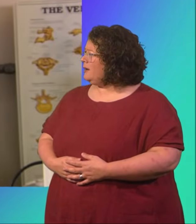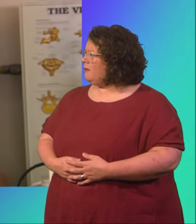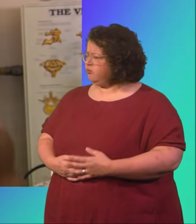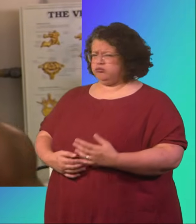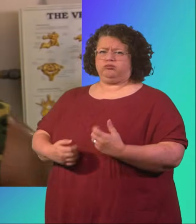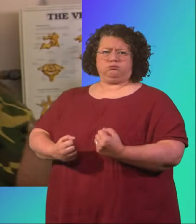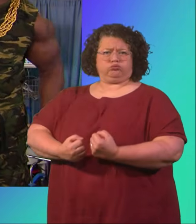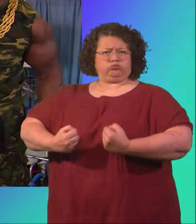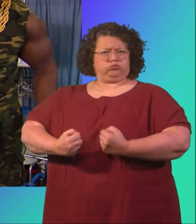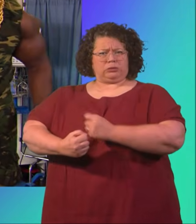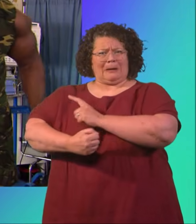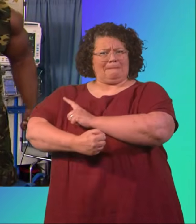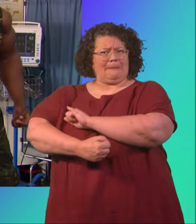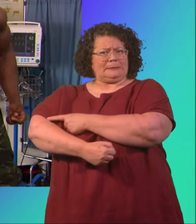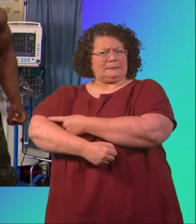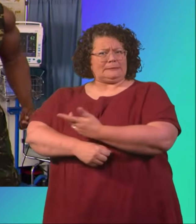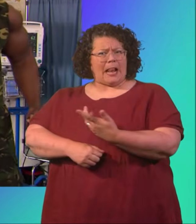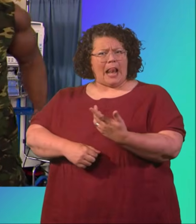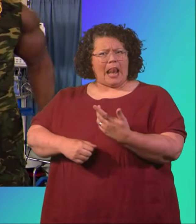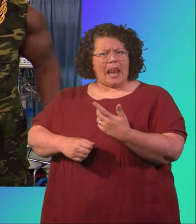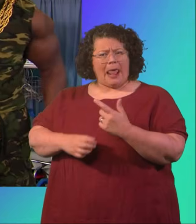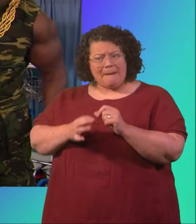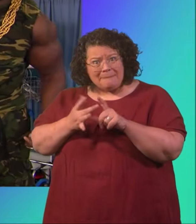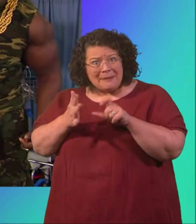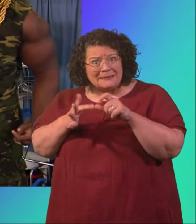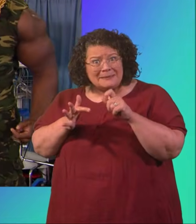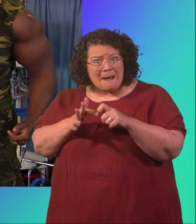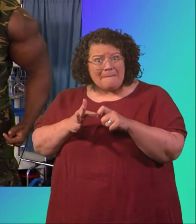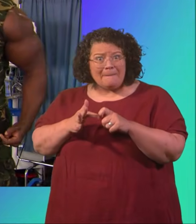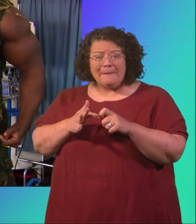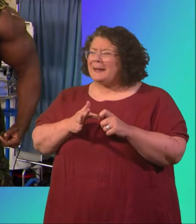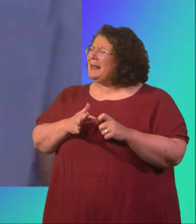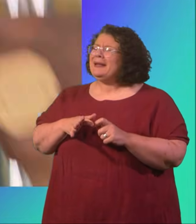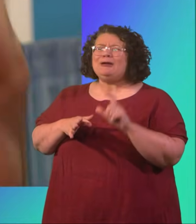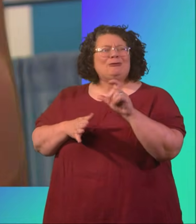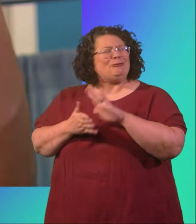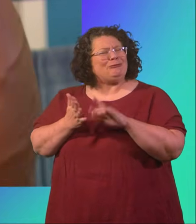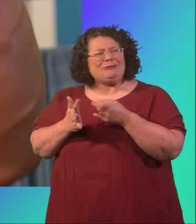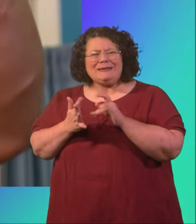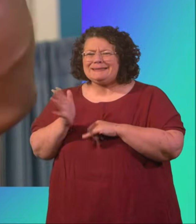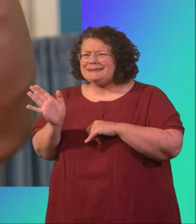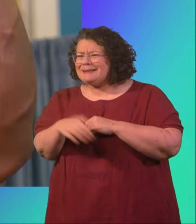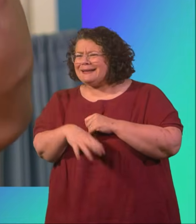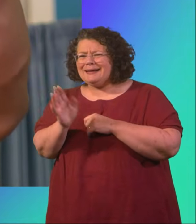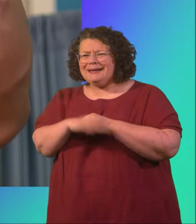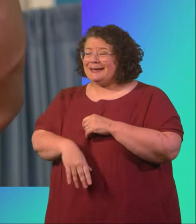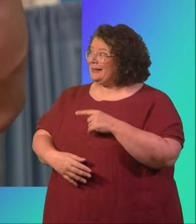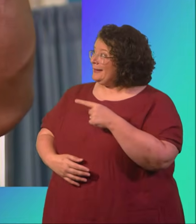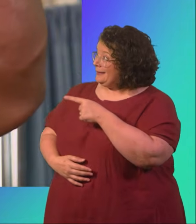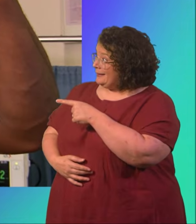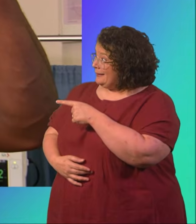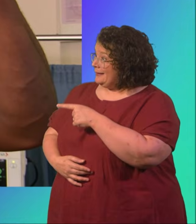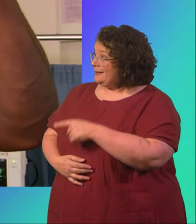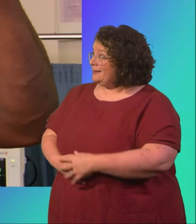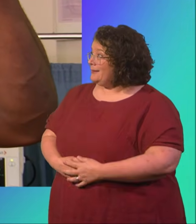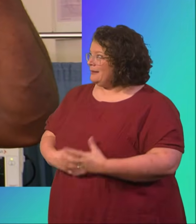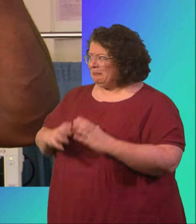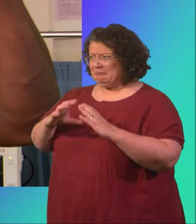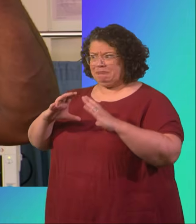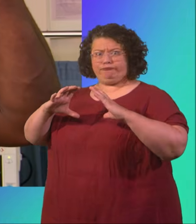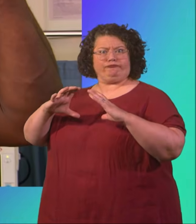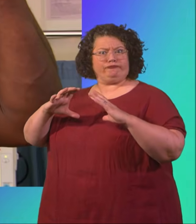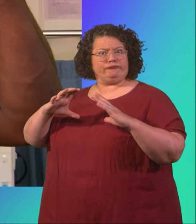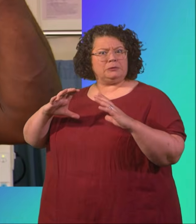You've got a lot of muscle. Can we have a look at your biceps? No, Chris, not you. How big is that bicep?